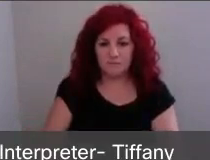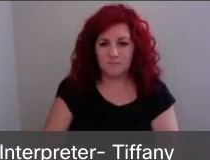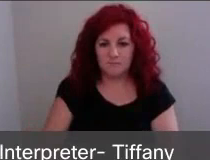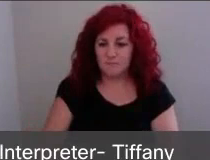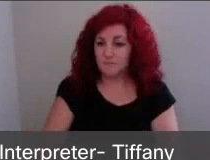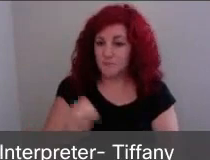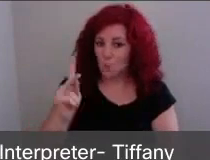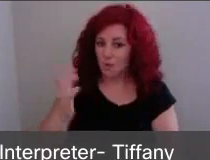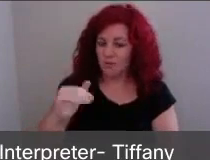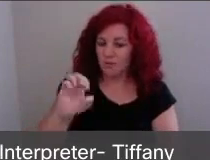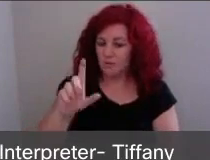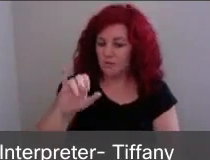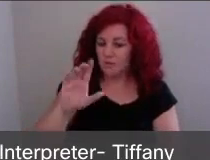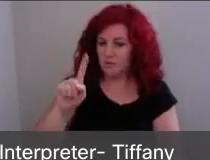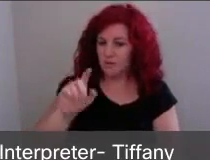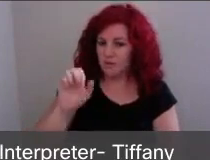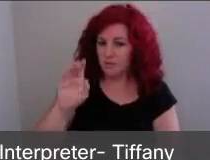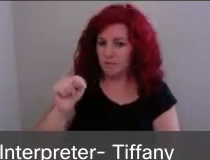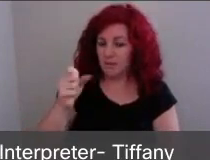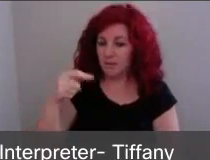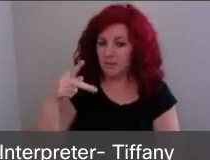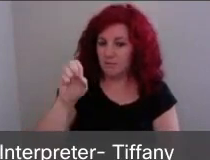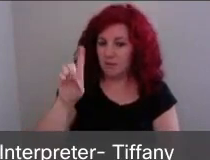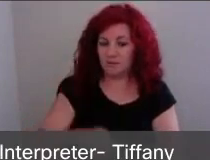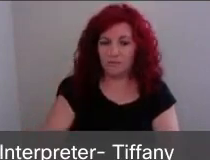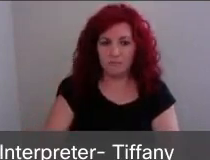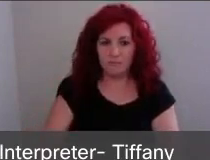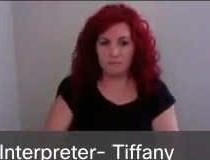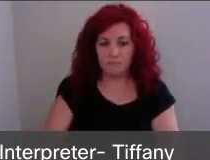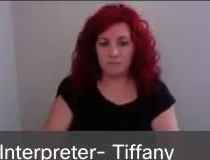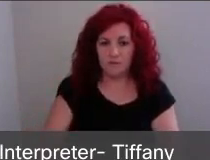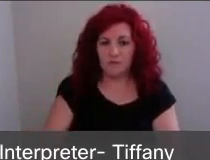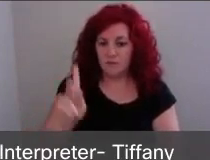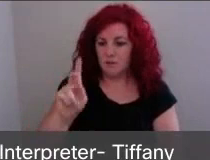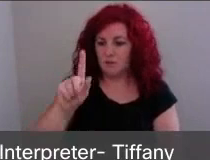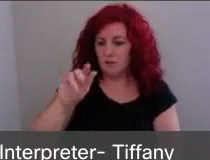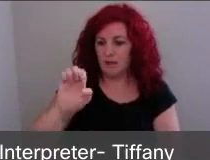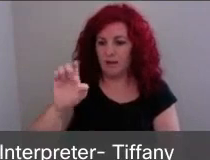Okay, our next speaker is Elizabeth Spetz, followed by Kelly Eller.